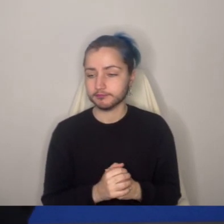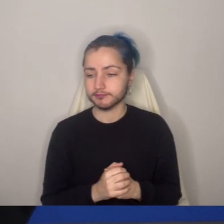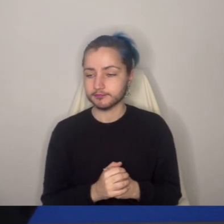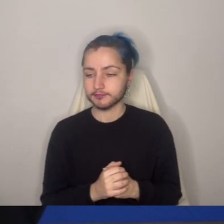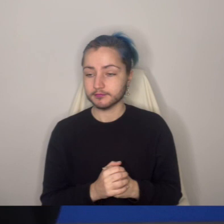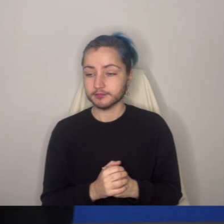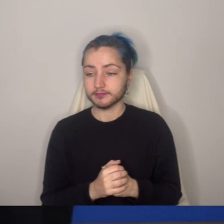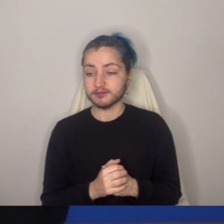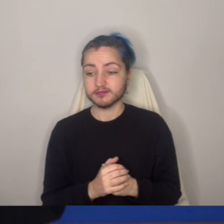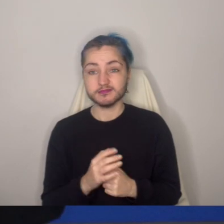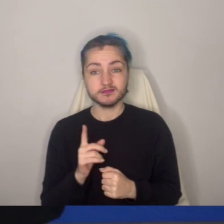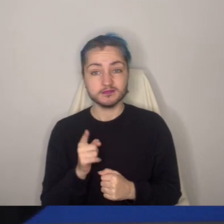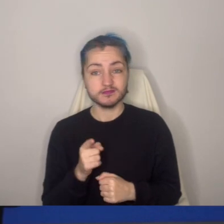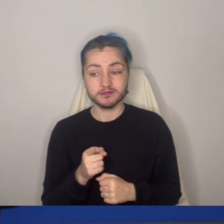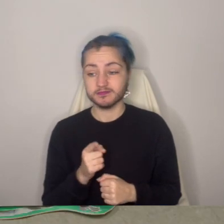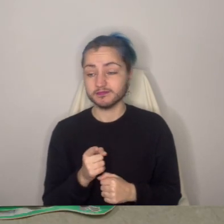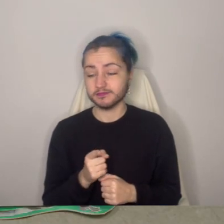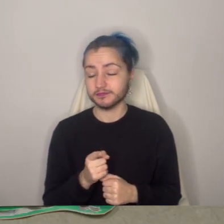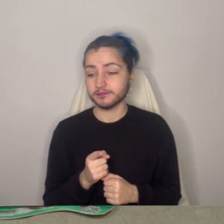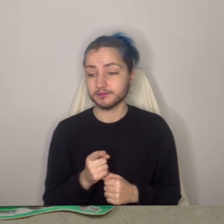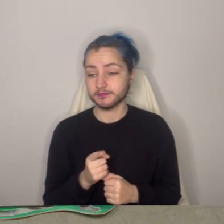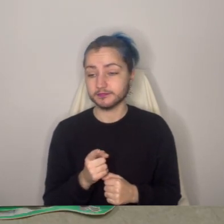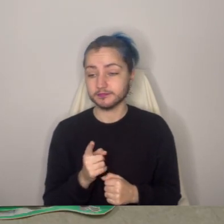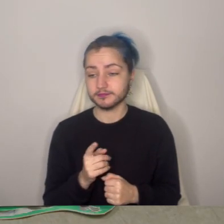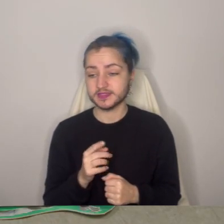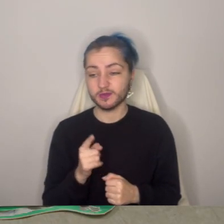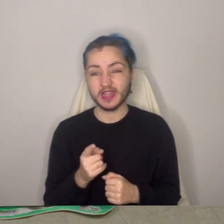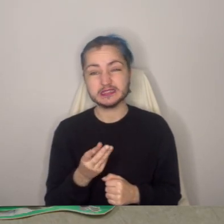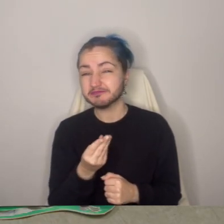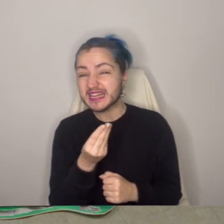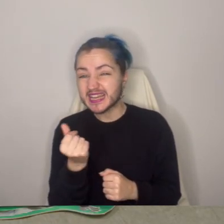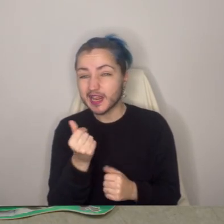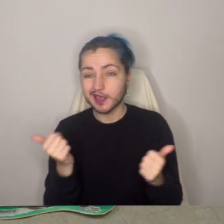And basically this is our semi-final